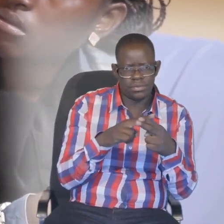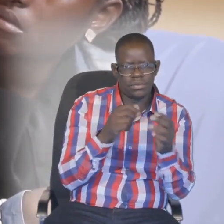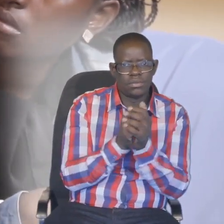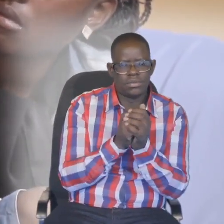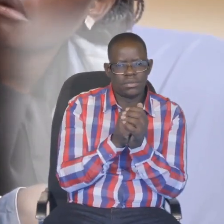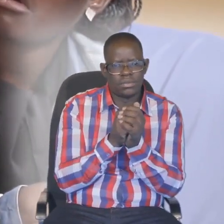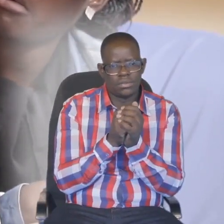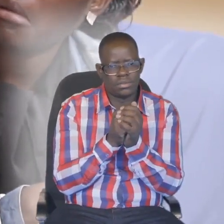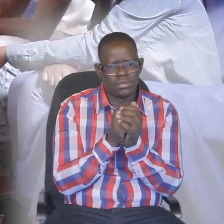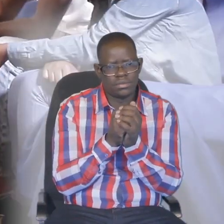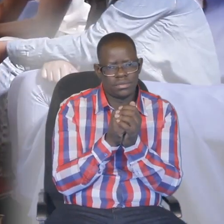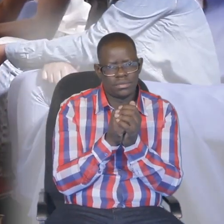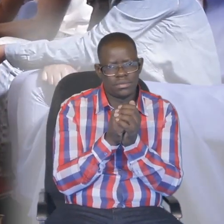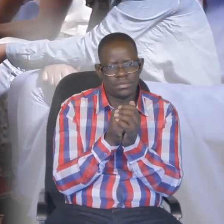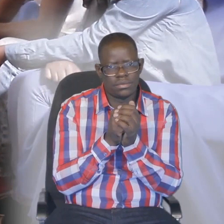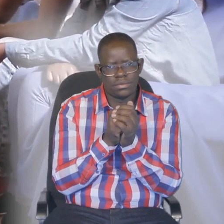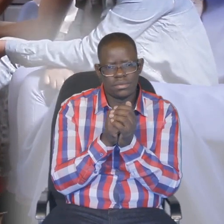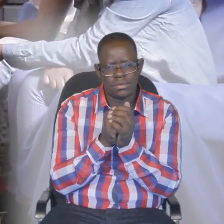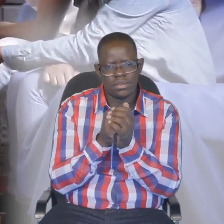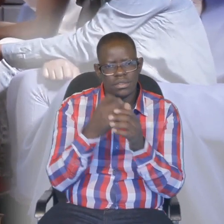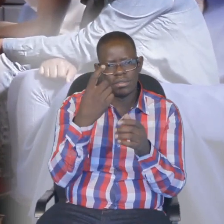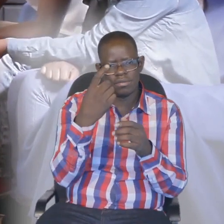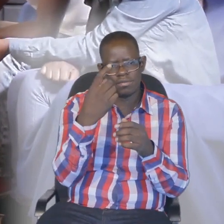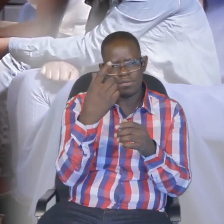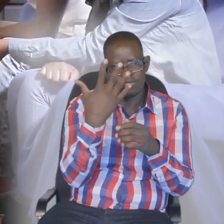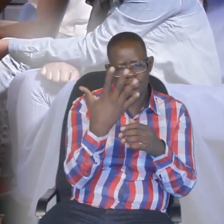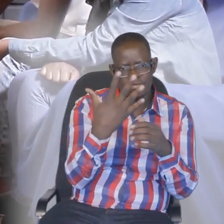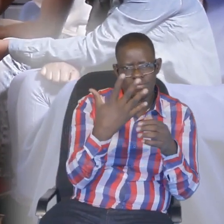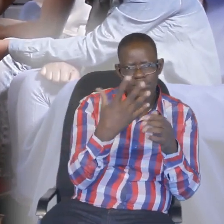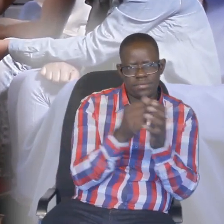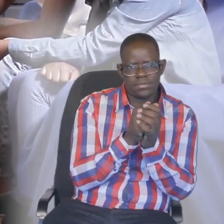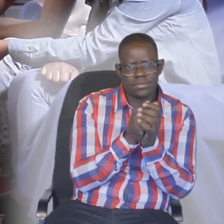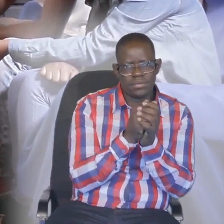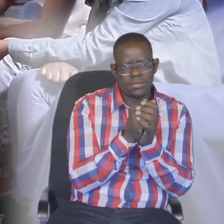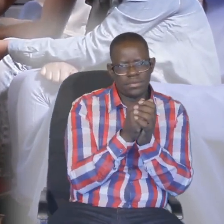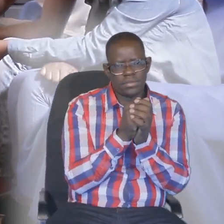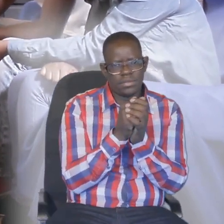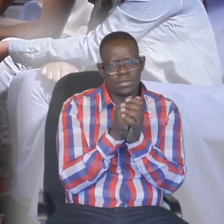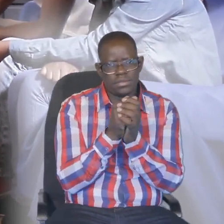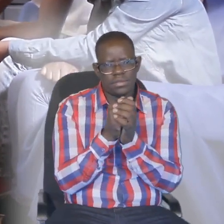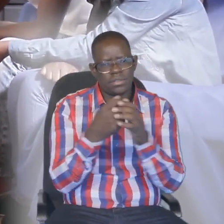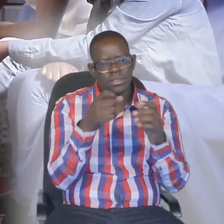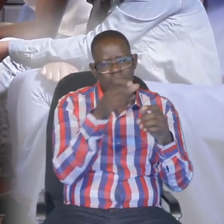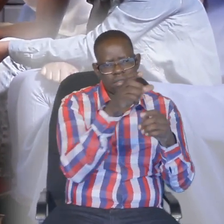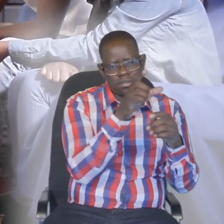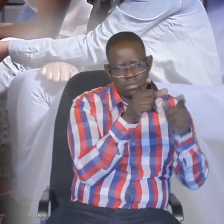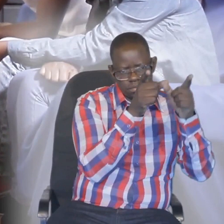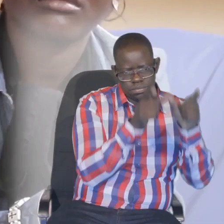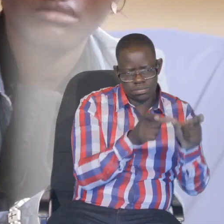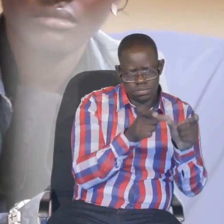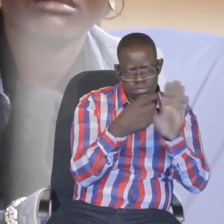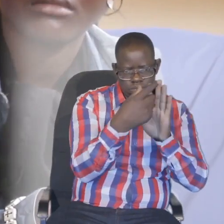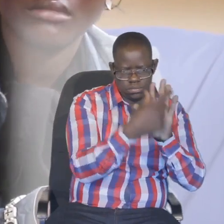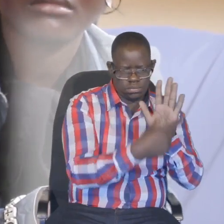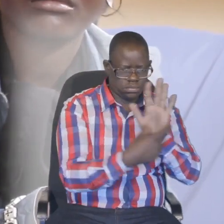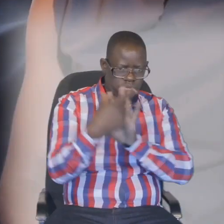entry principle. Do you guys remember the 5 groups of accounts? These are the debts and the credits. A test as